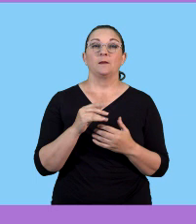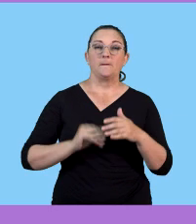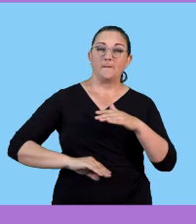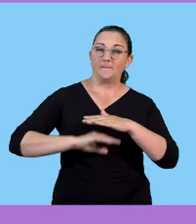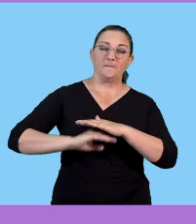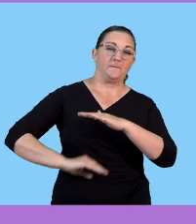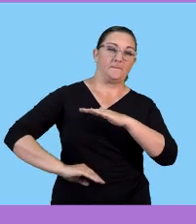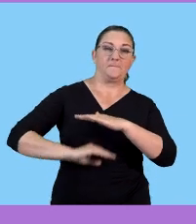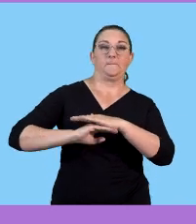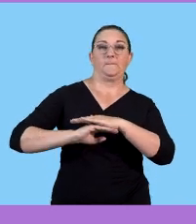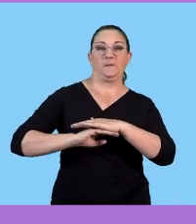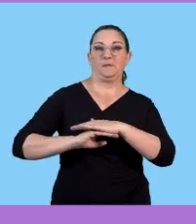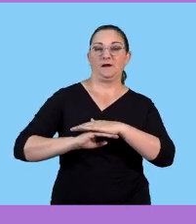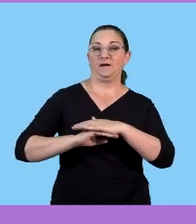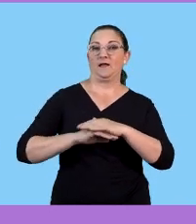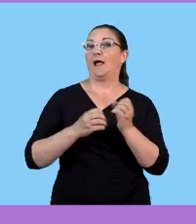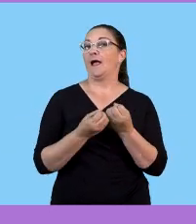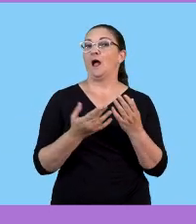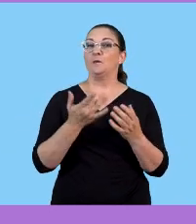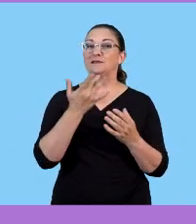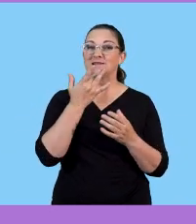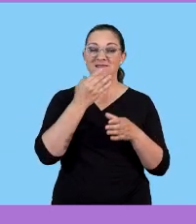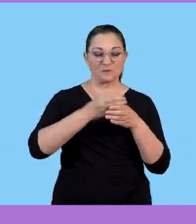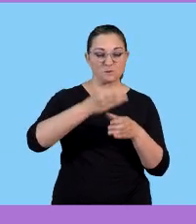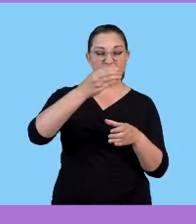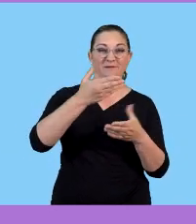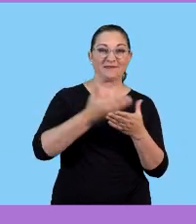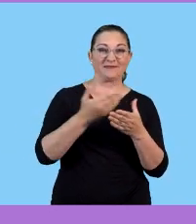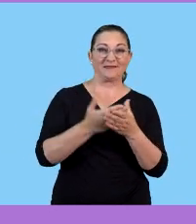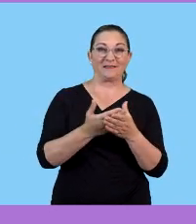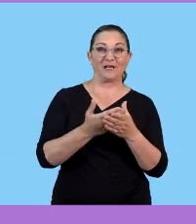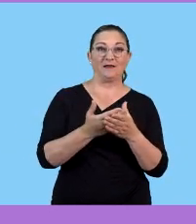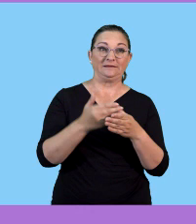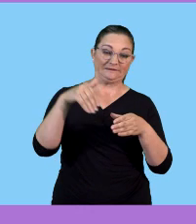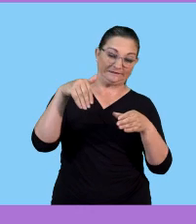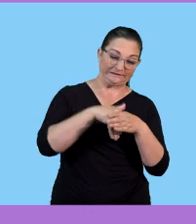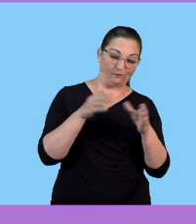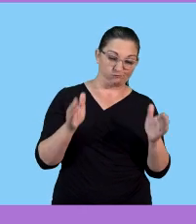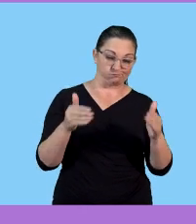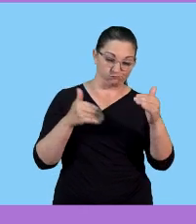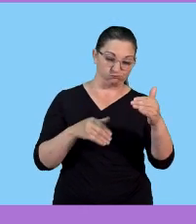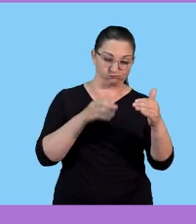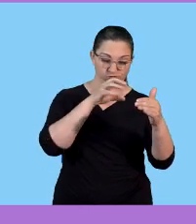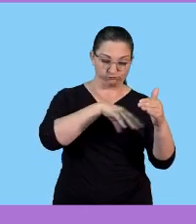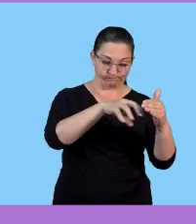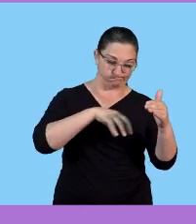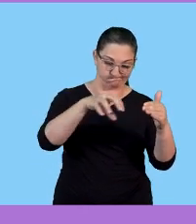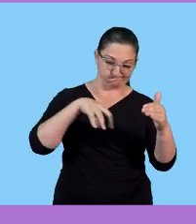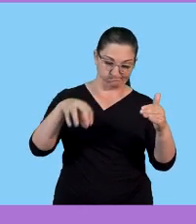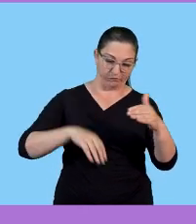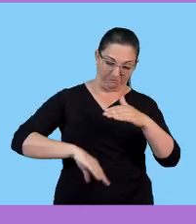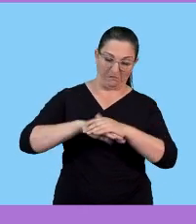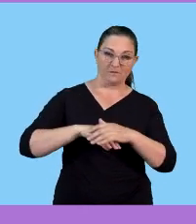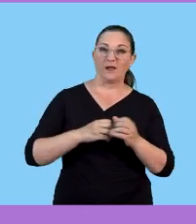maximum number of tins that can be packed into the cardboard box. All right, so here we've got to be very careful. We've